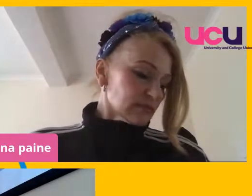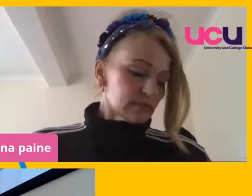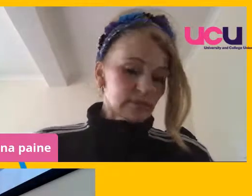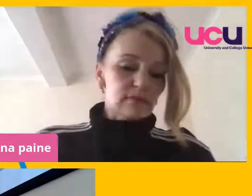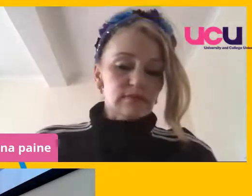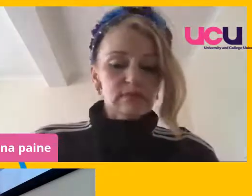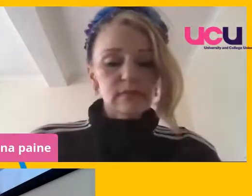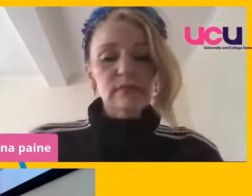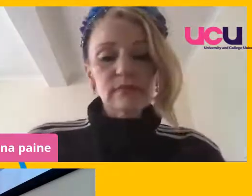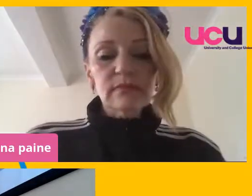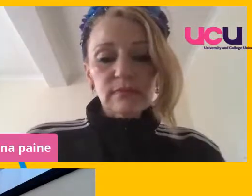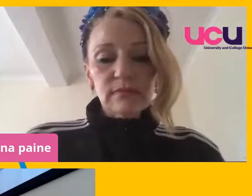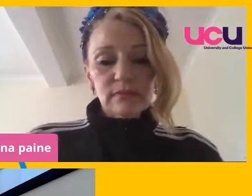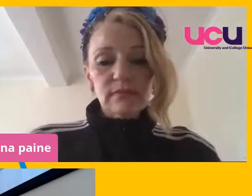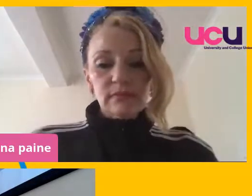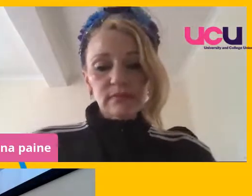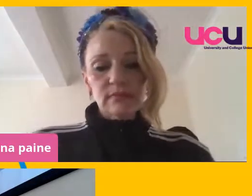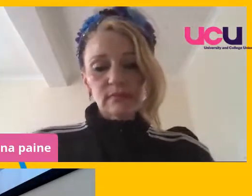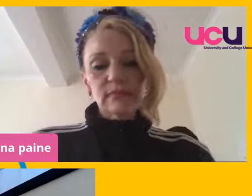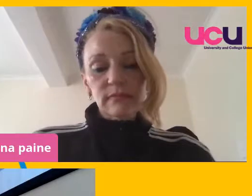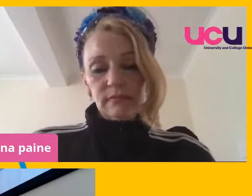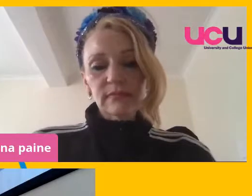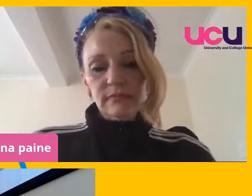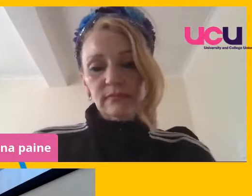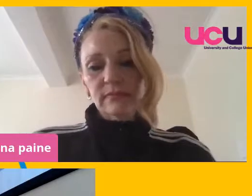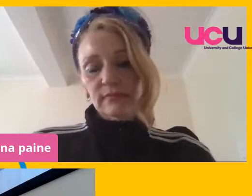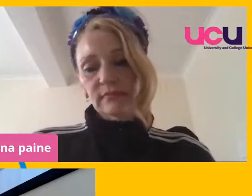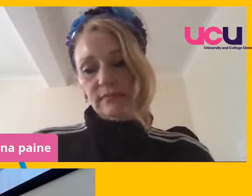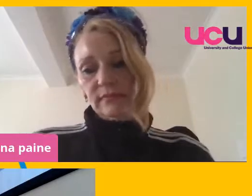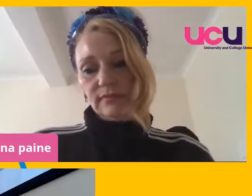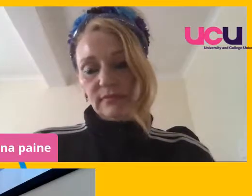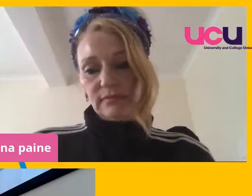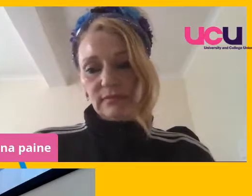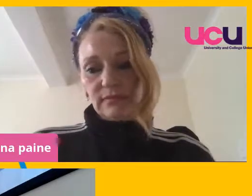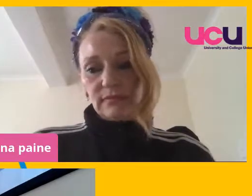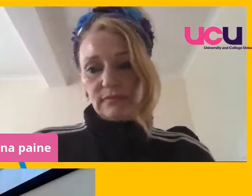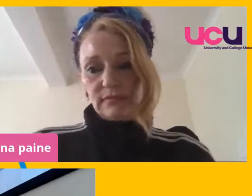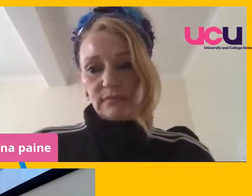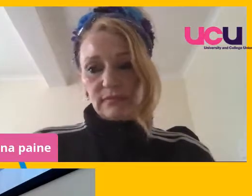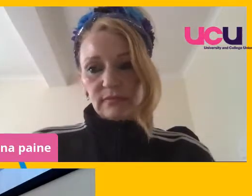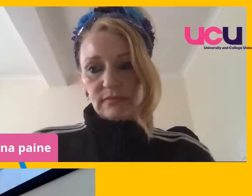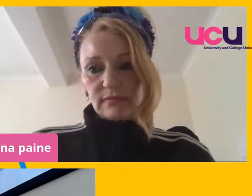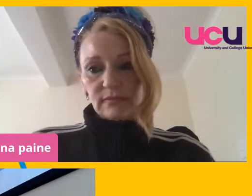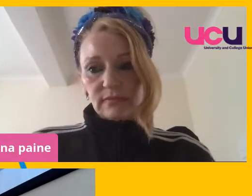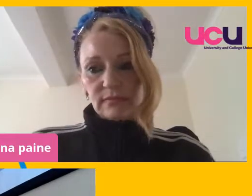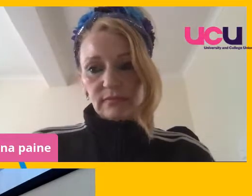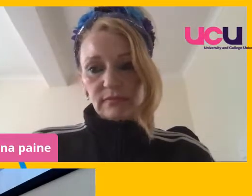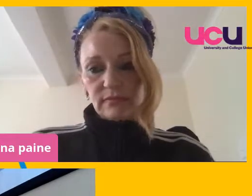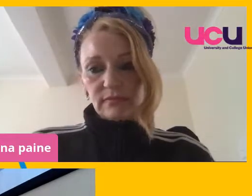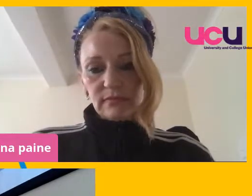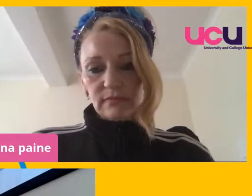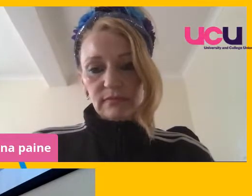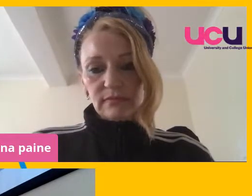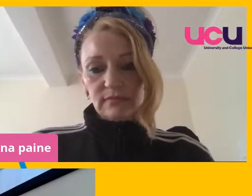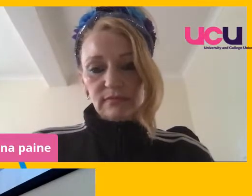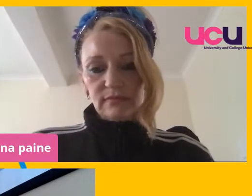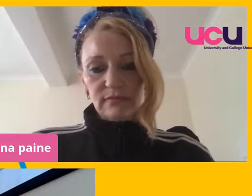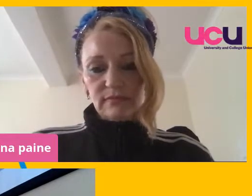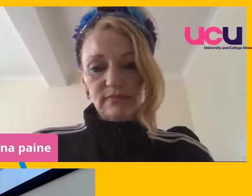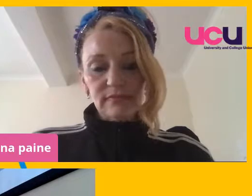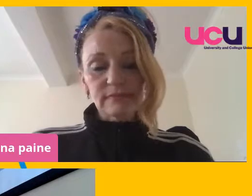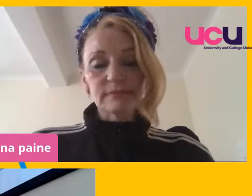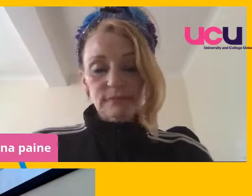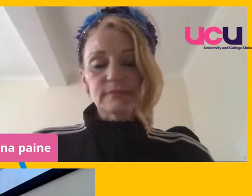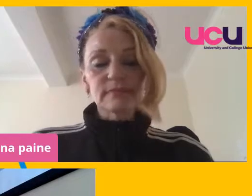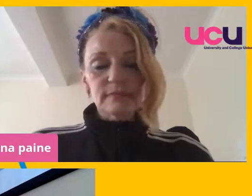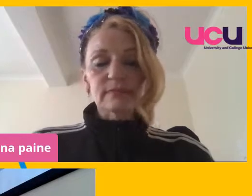ways, anything ranging from 0 hours to agency work to fixed term contracts. And UCU, driven by member-led